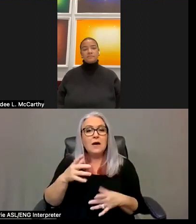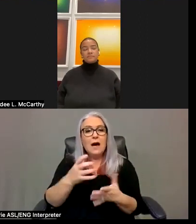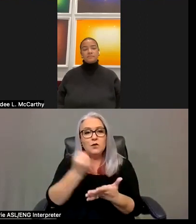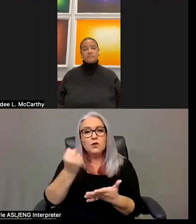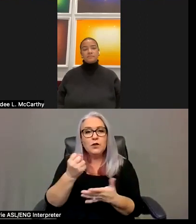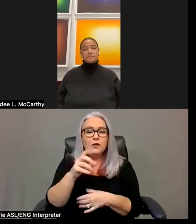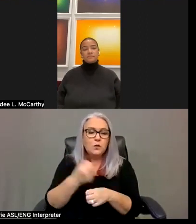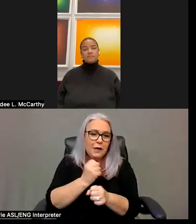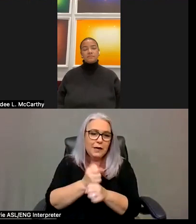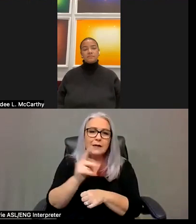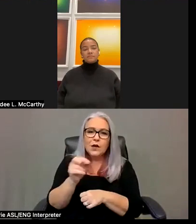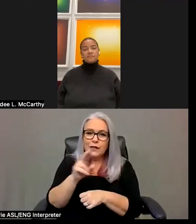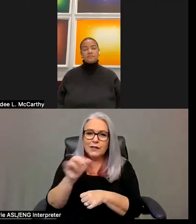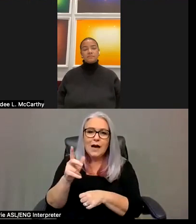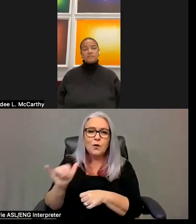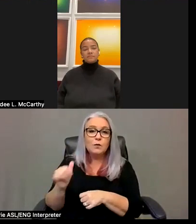it is now.